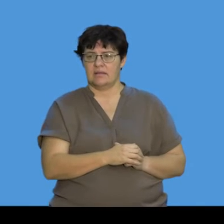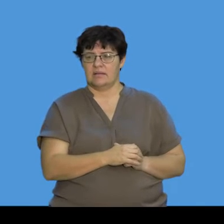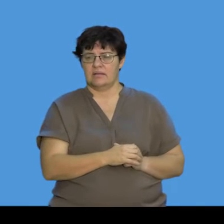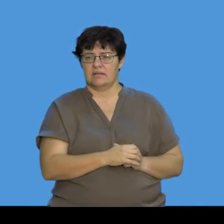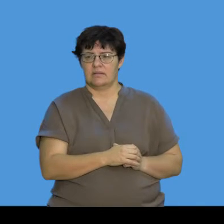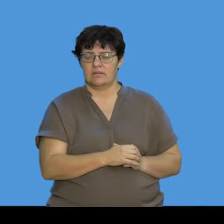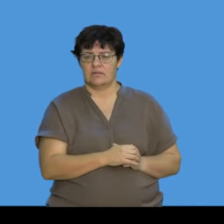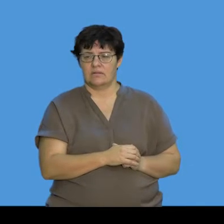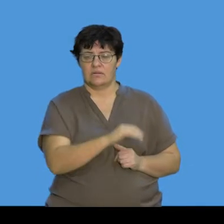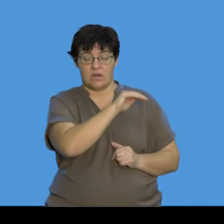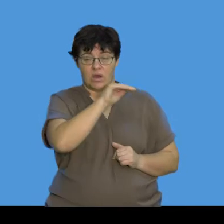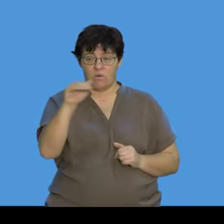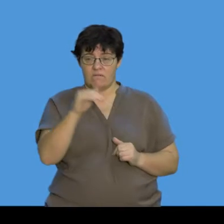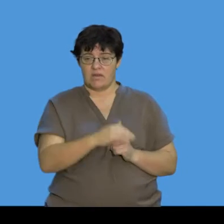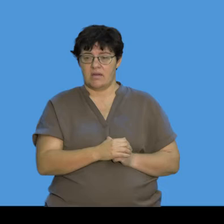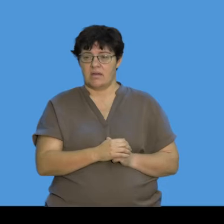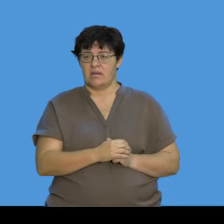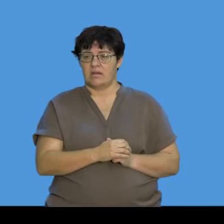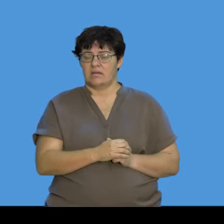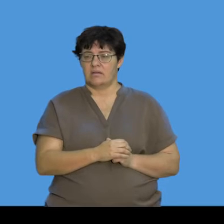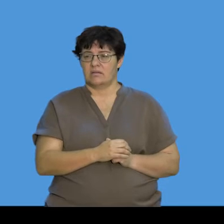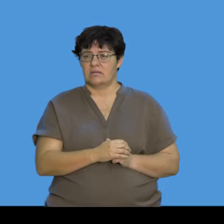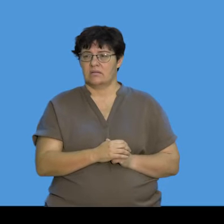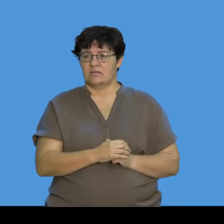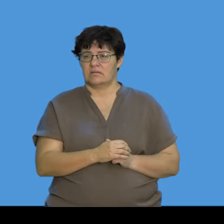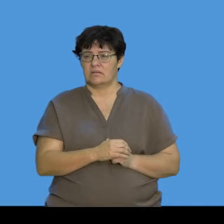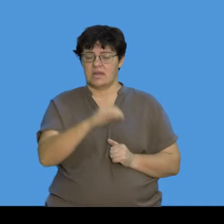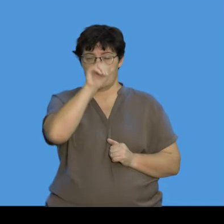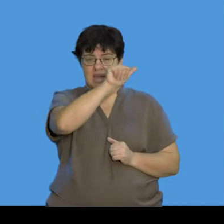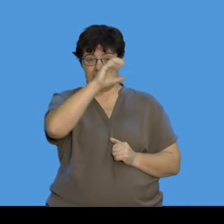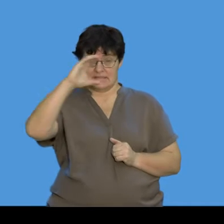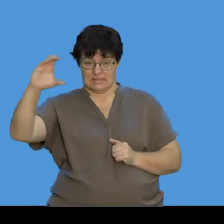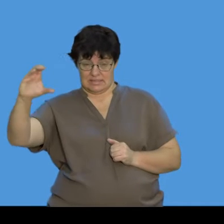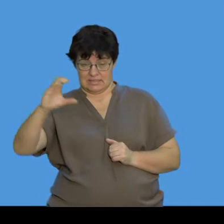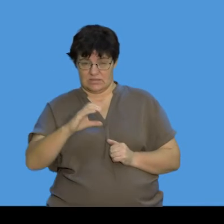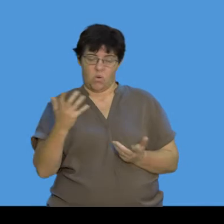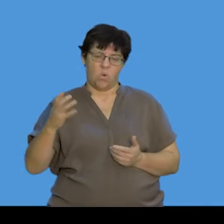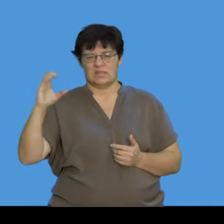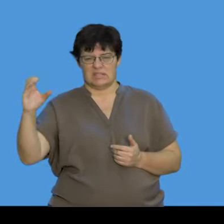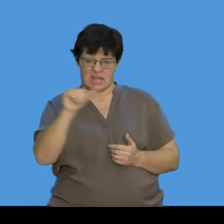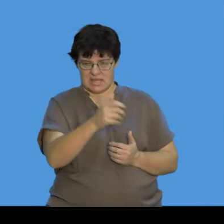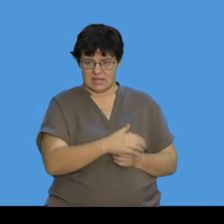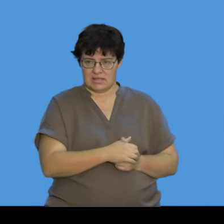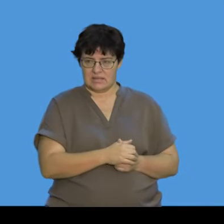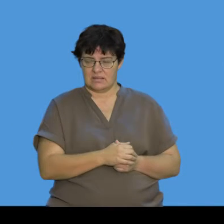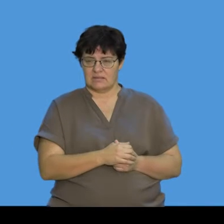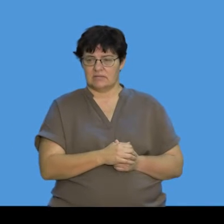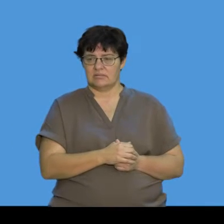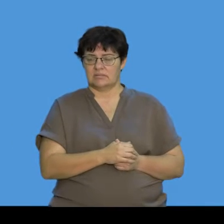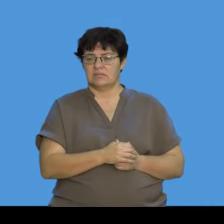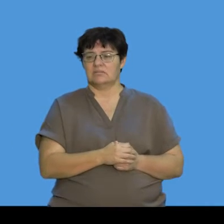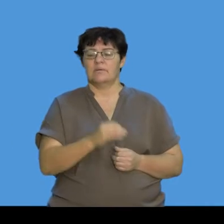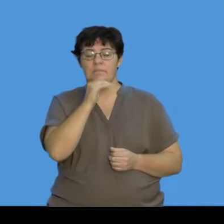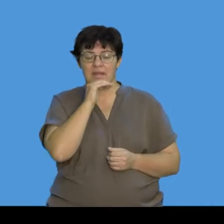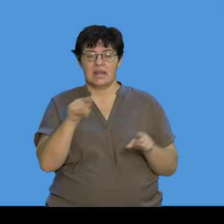AB over, and then the following one is AC, right? Or CA. AC, which